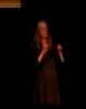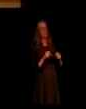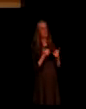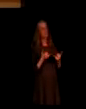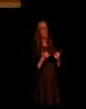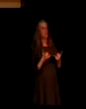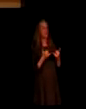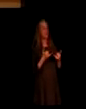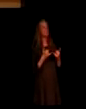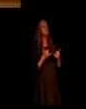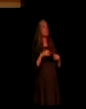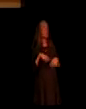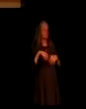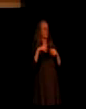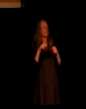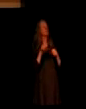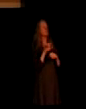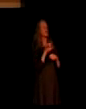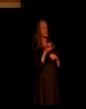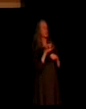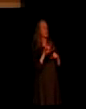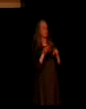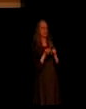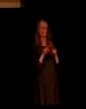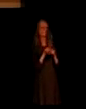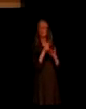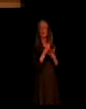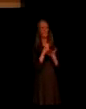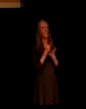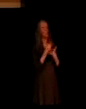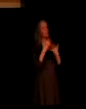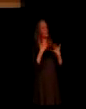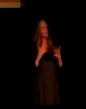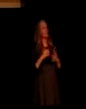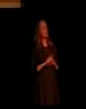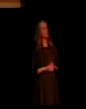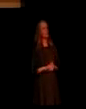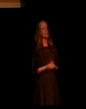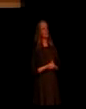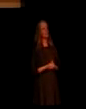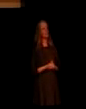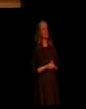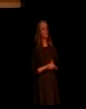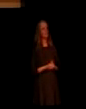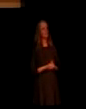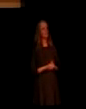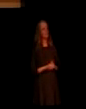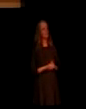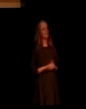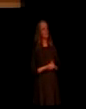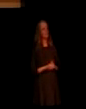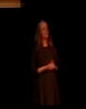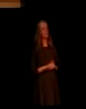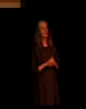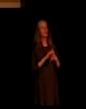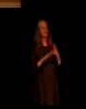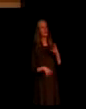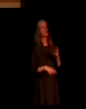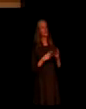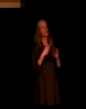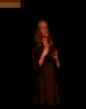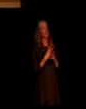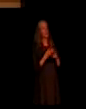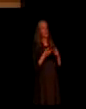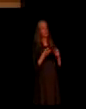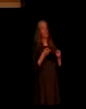currently taking up. They're helping us a lot. And so the issue for global carbon management